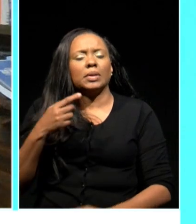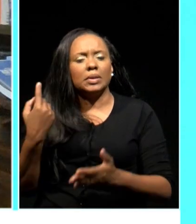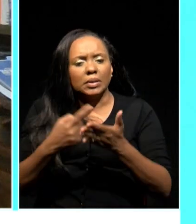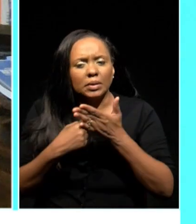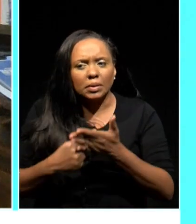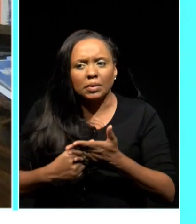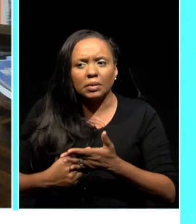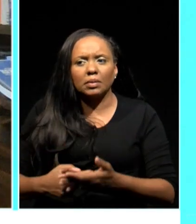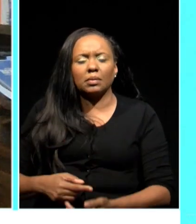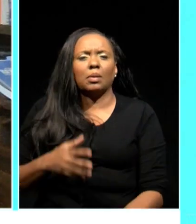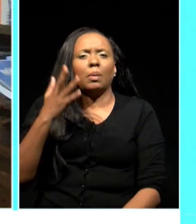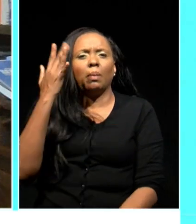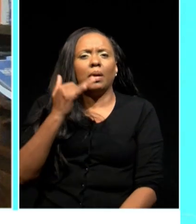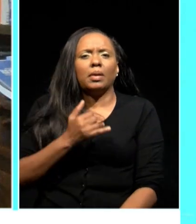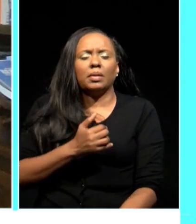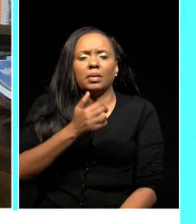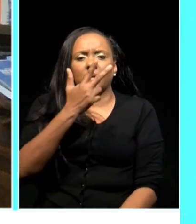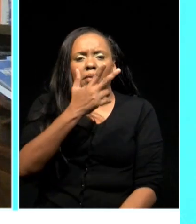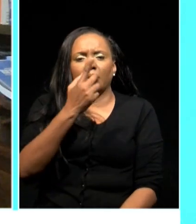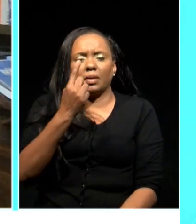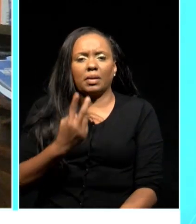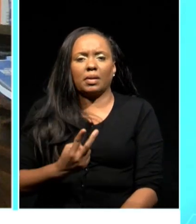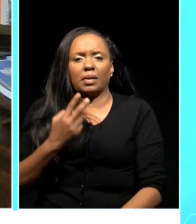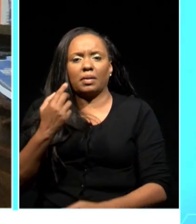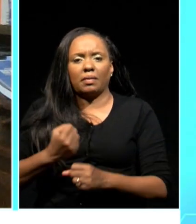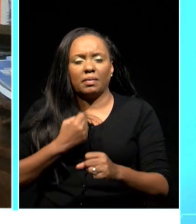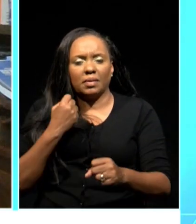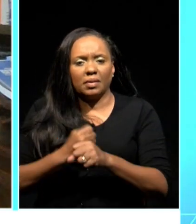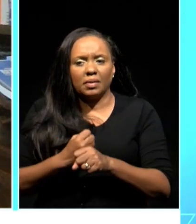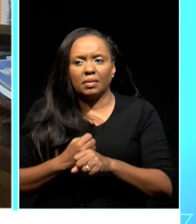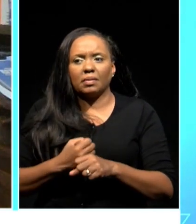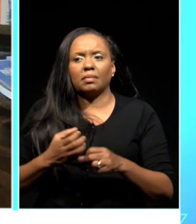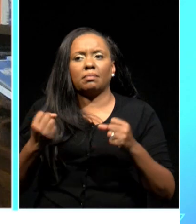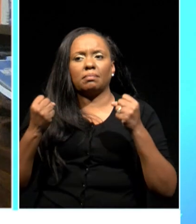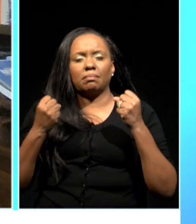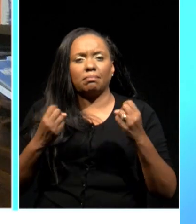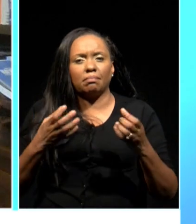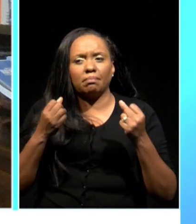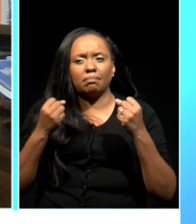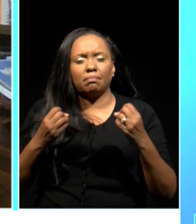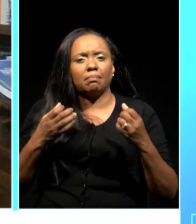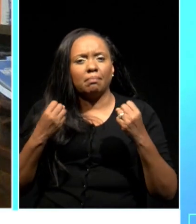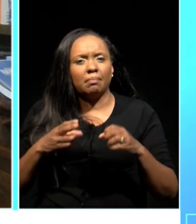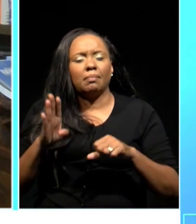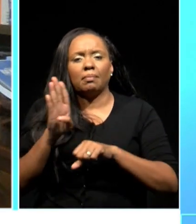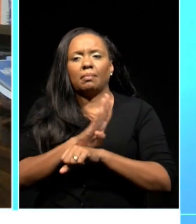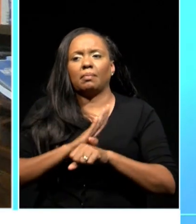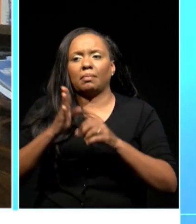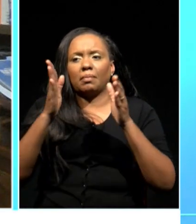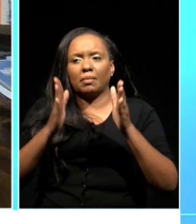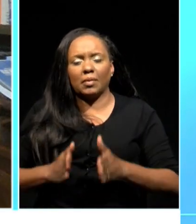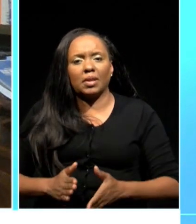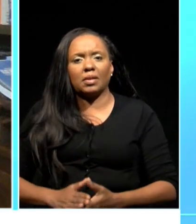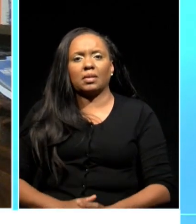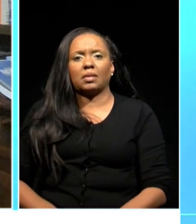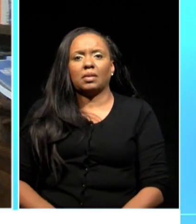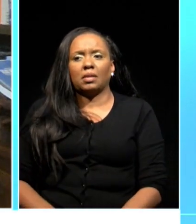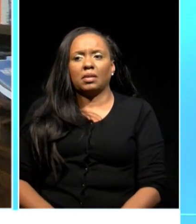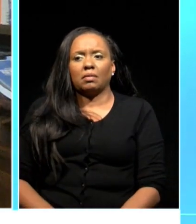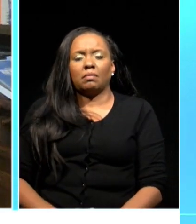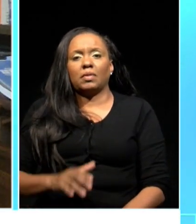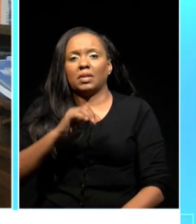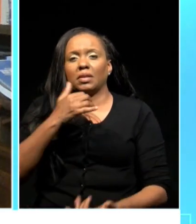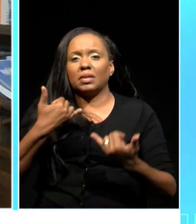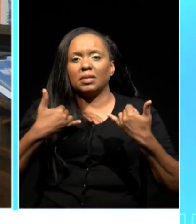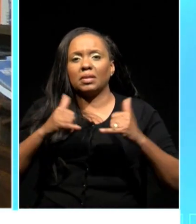matter of 3.5 years, so many thousands of Barbadians have shown that they were not